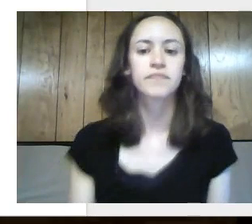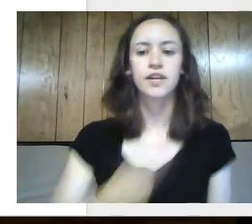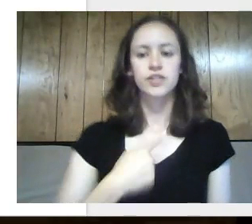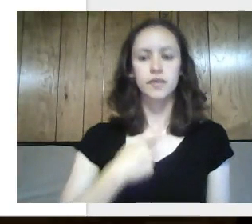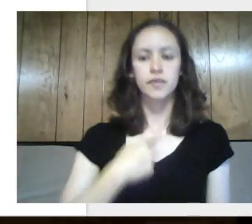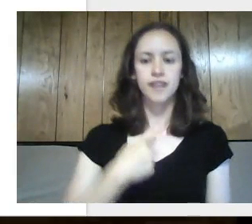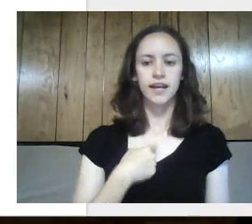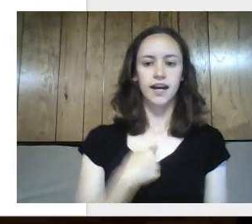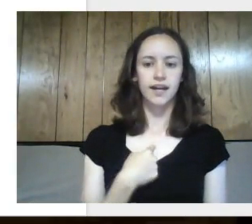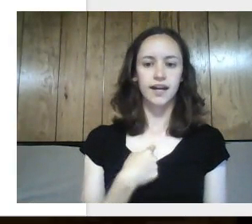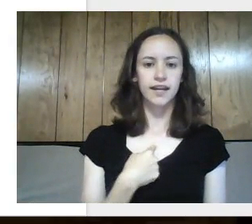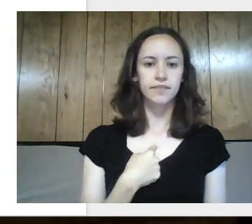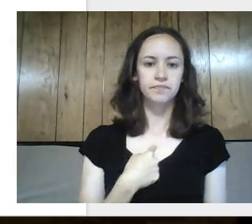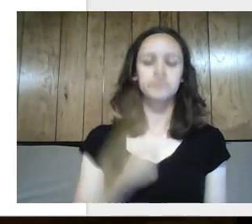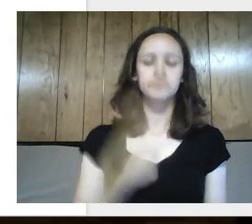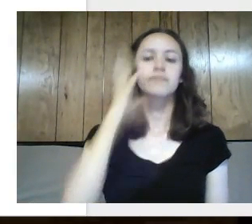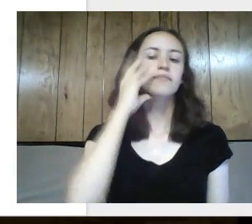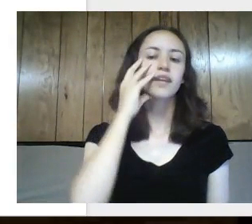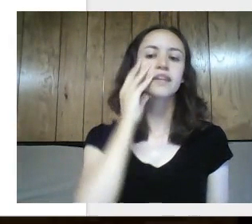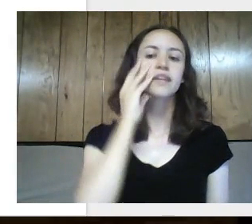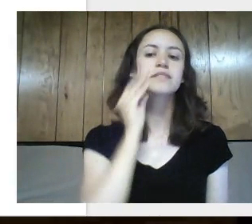broken. So we sign I,